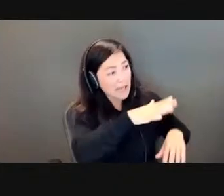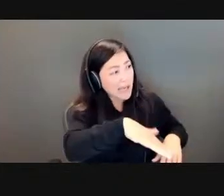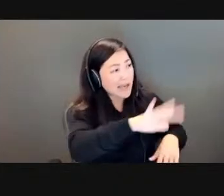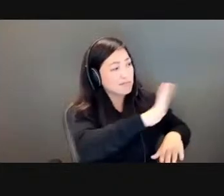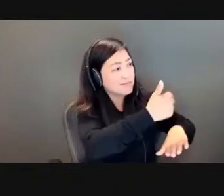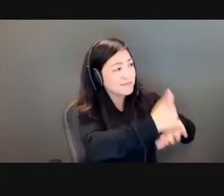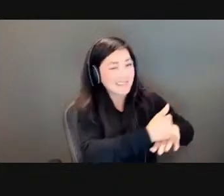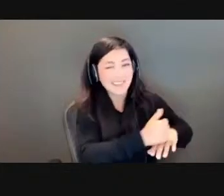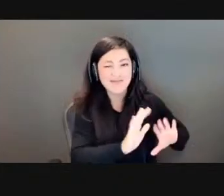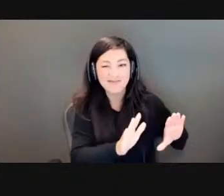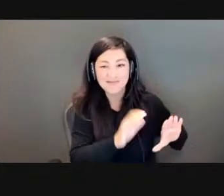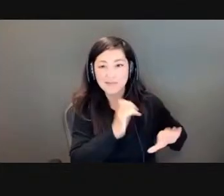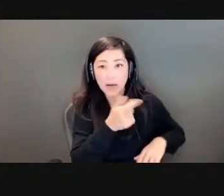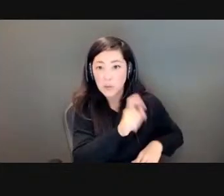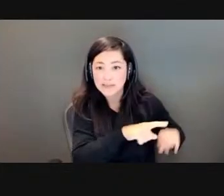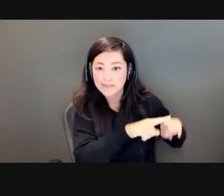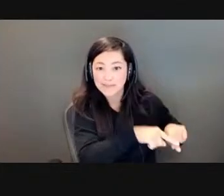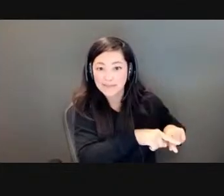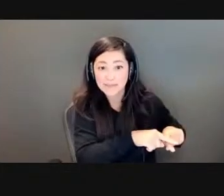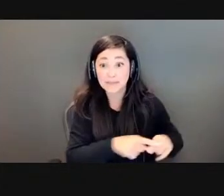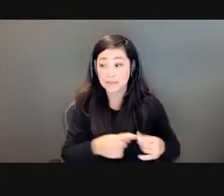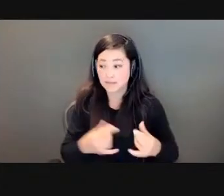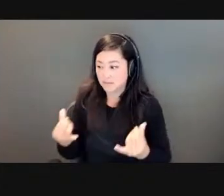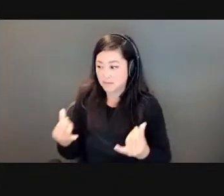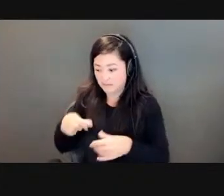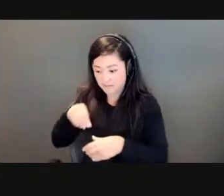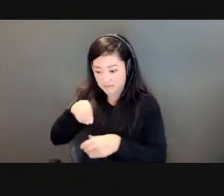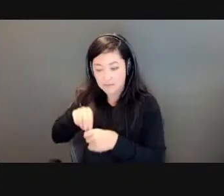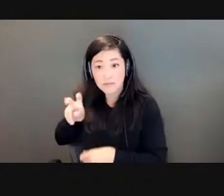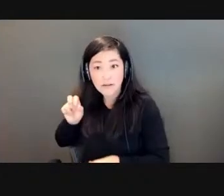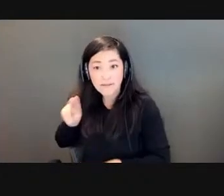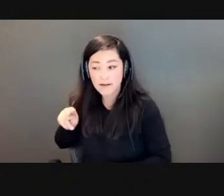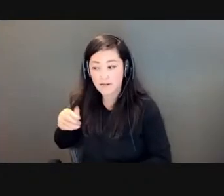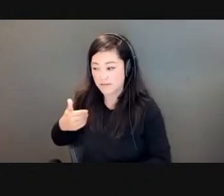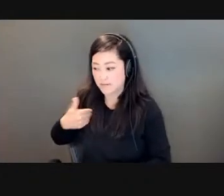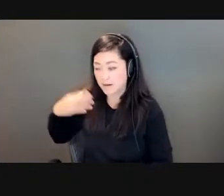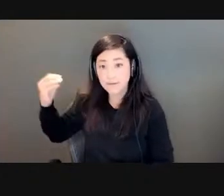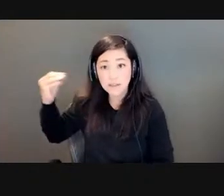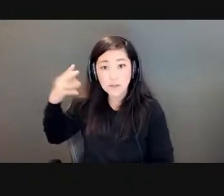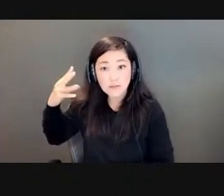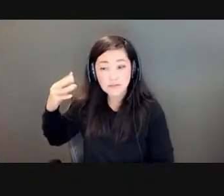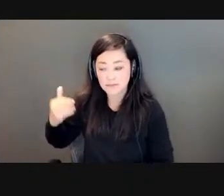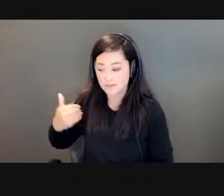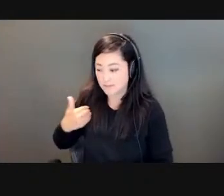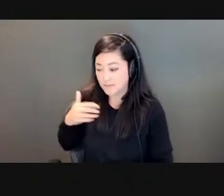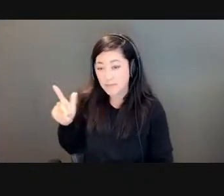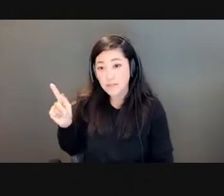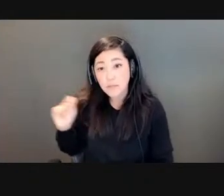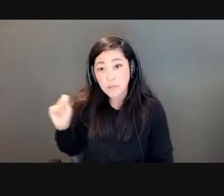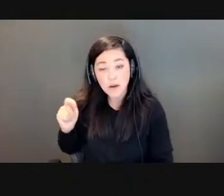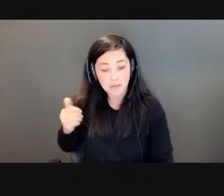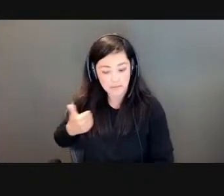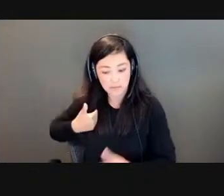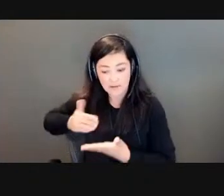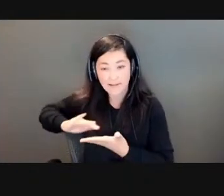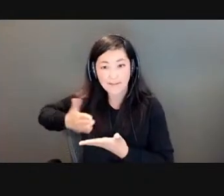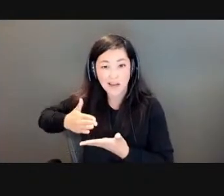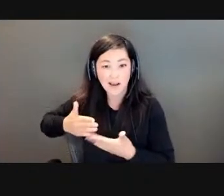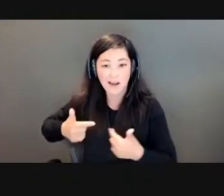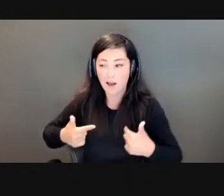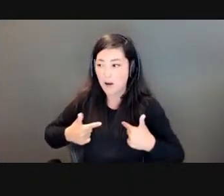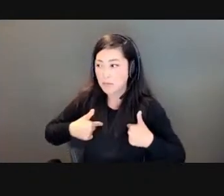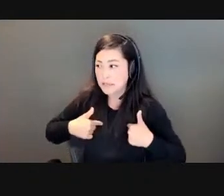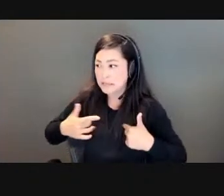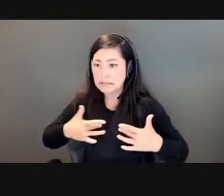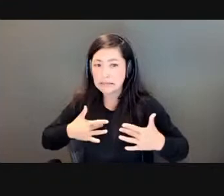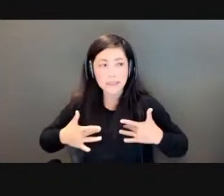because I now have a shower, a bathroom, a kitchen. I don't have to worry